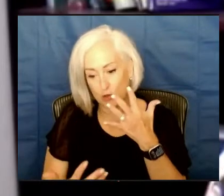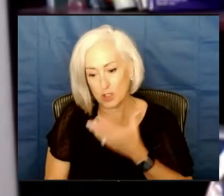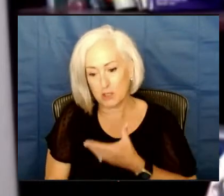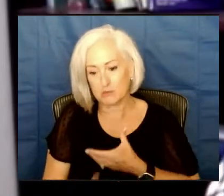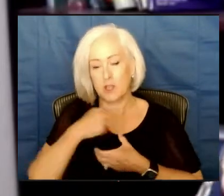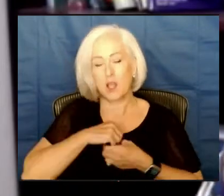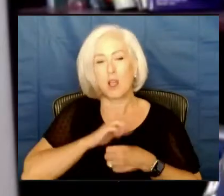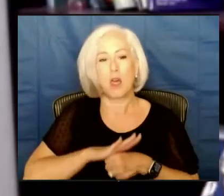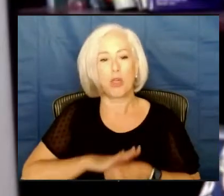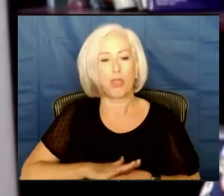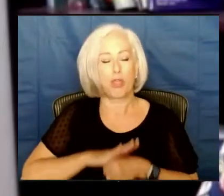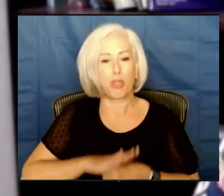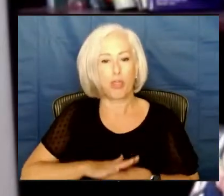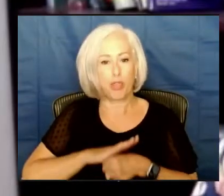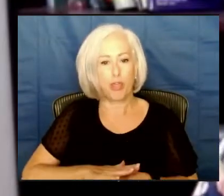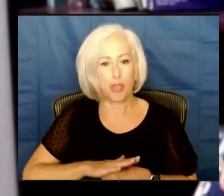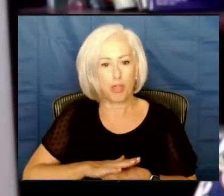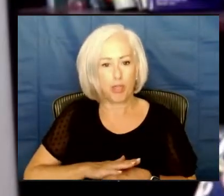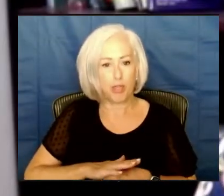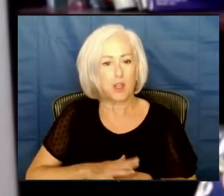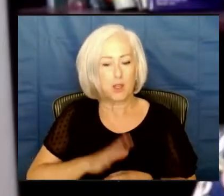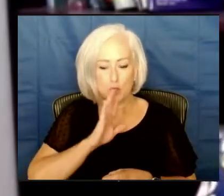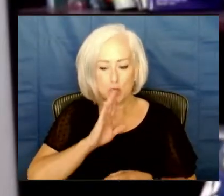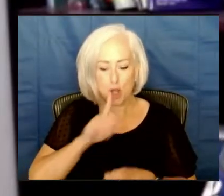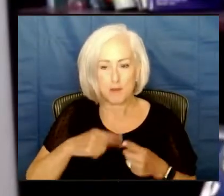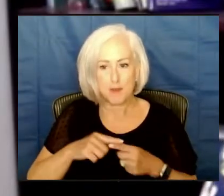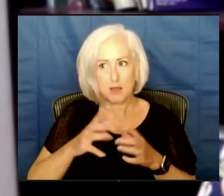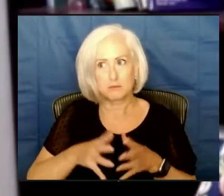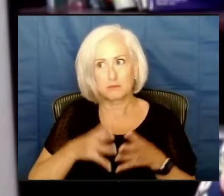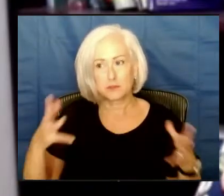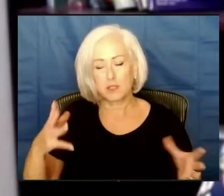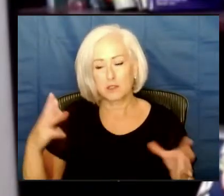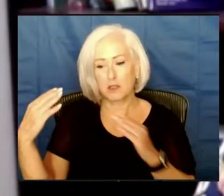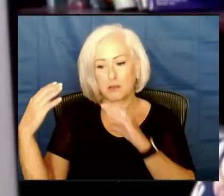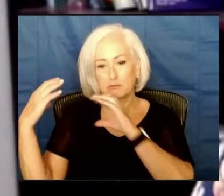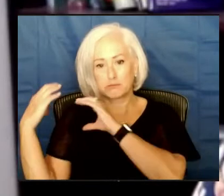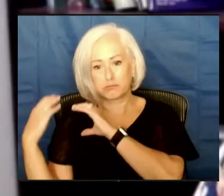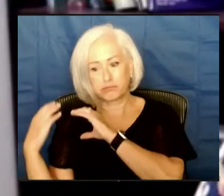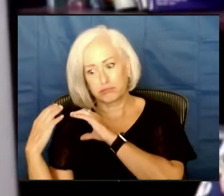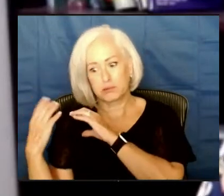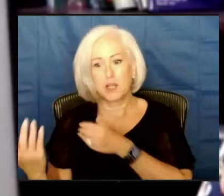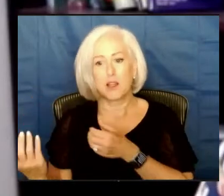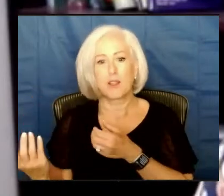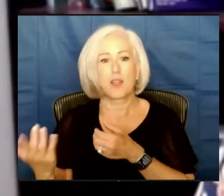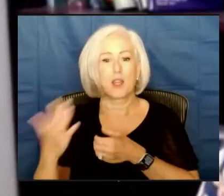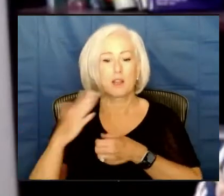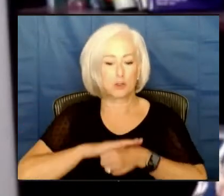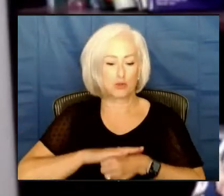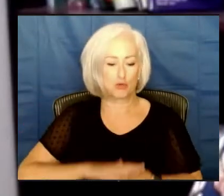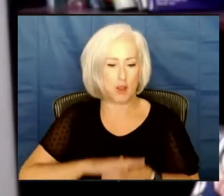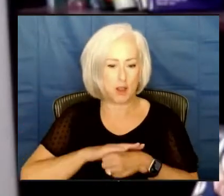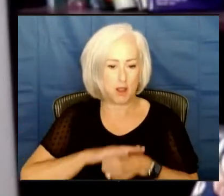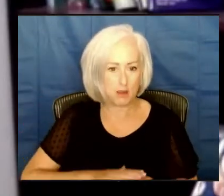about this allostatic load that then, stresses the body and stresses the system,